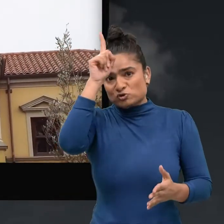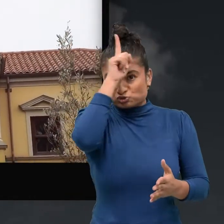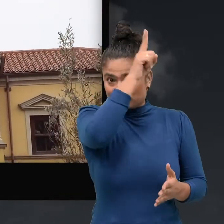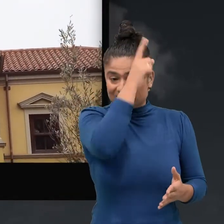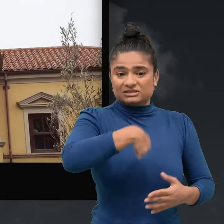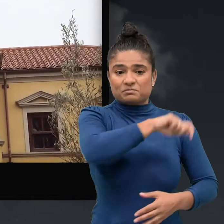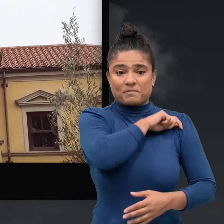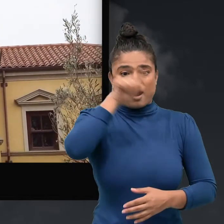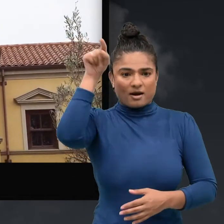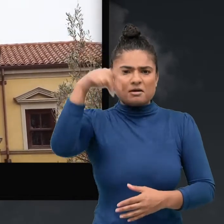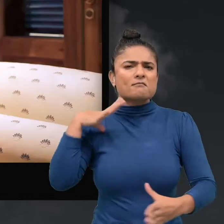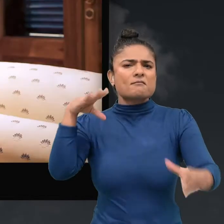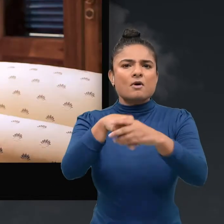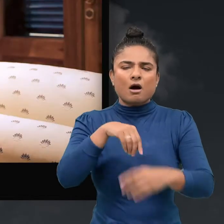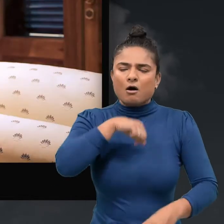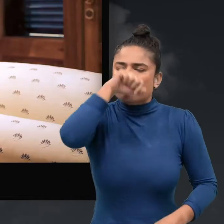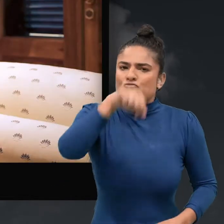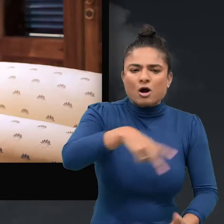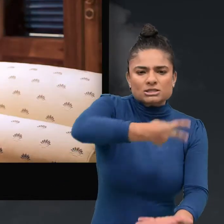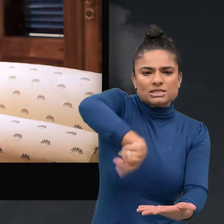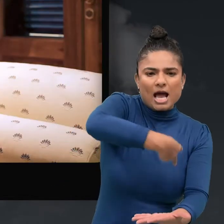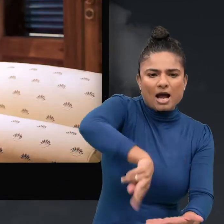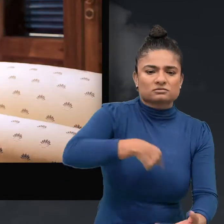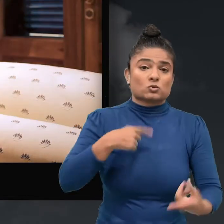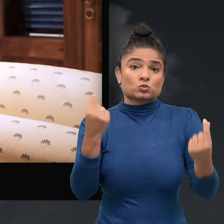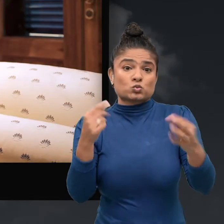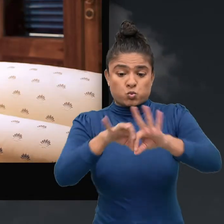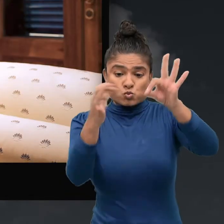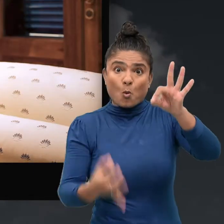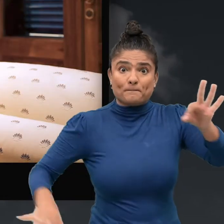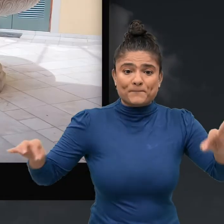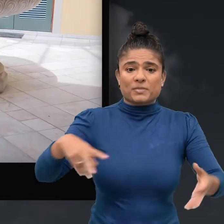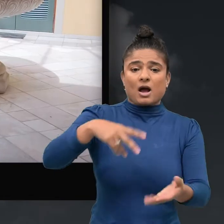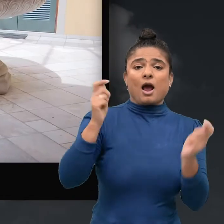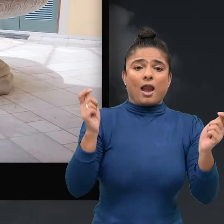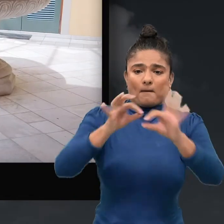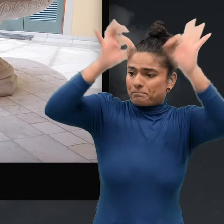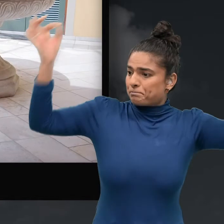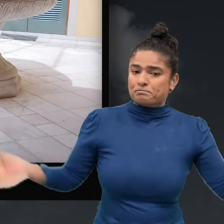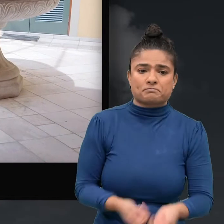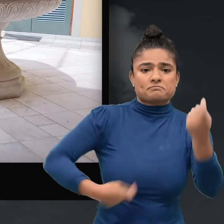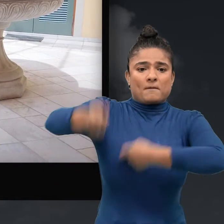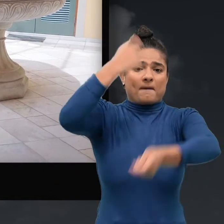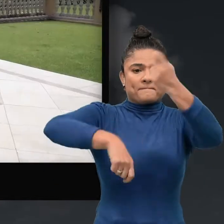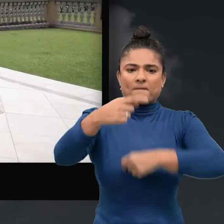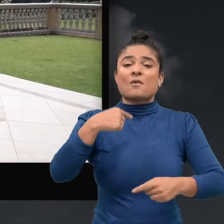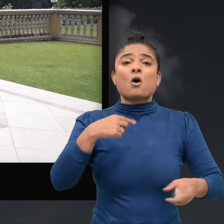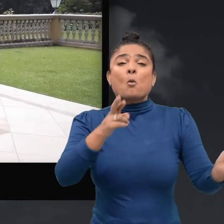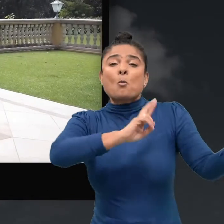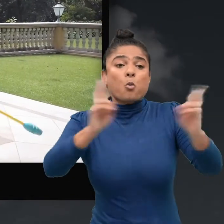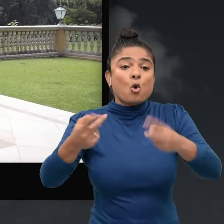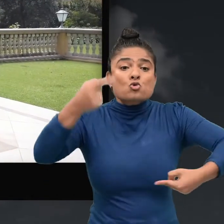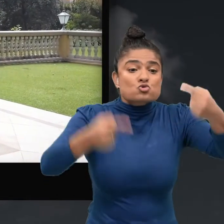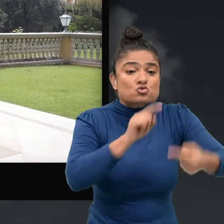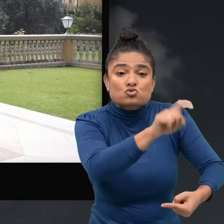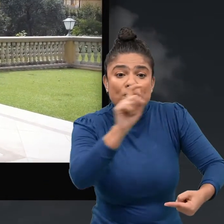I went to matric. I like to dance because I do rope and clubs, and I'm